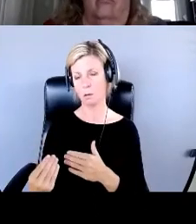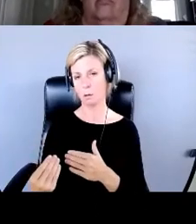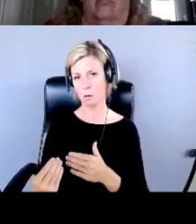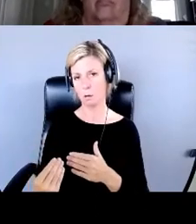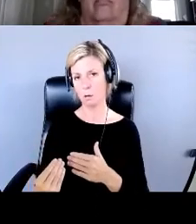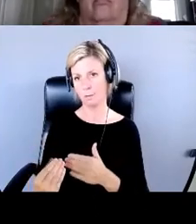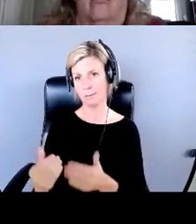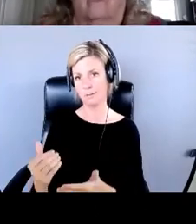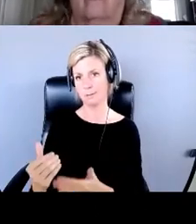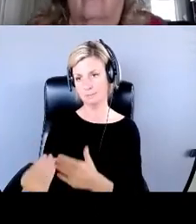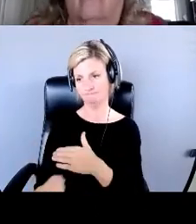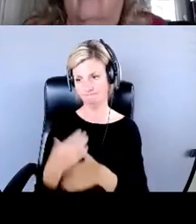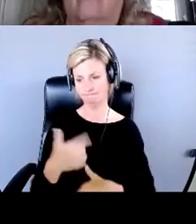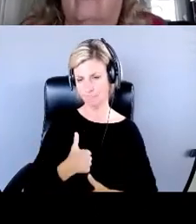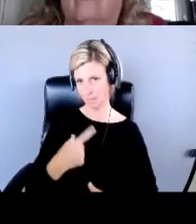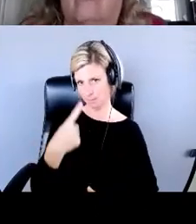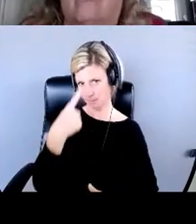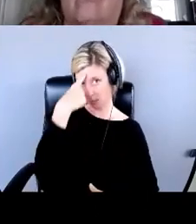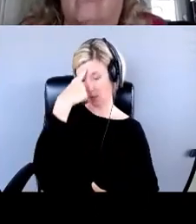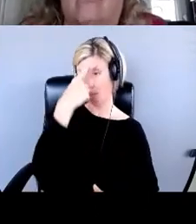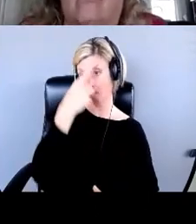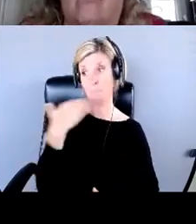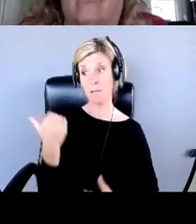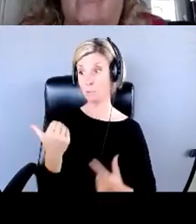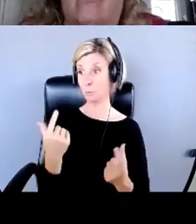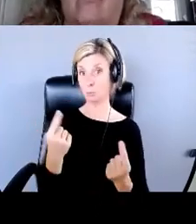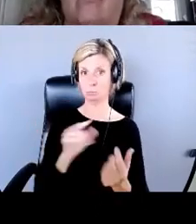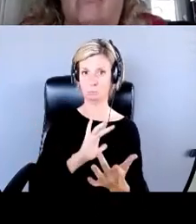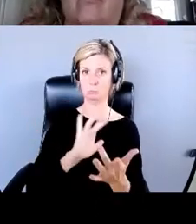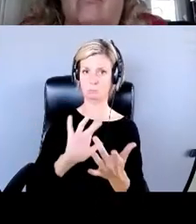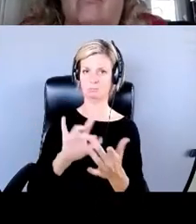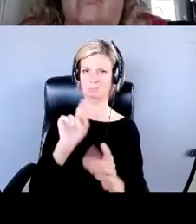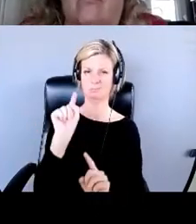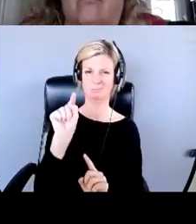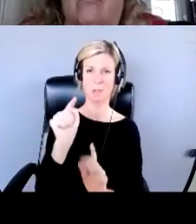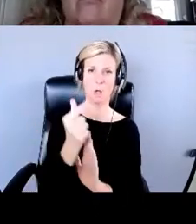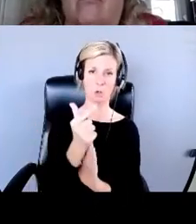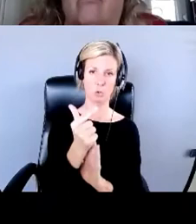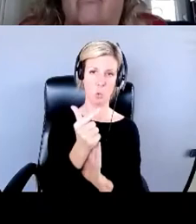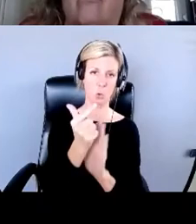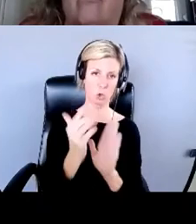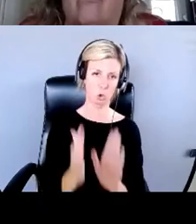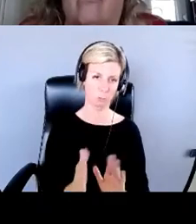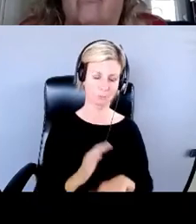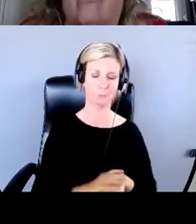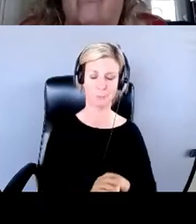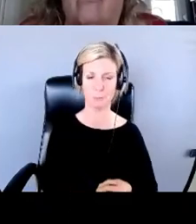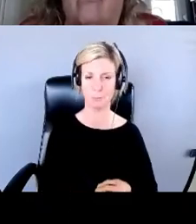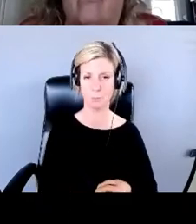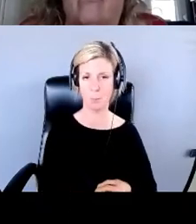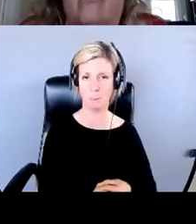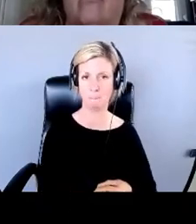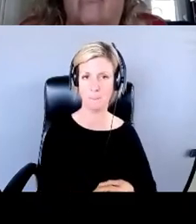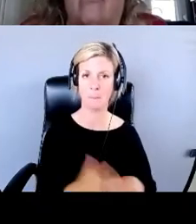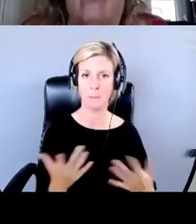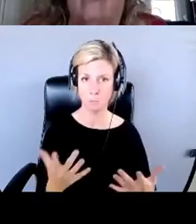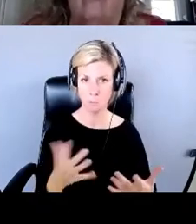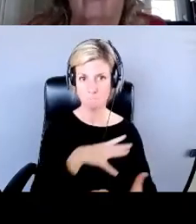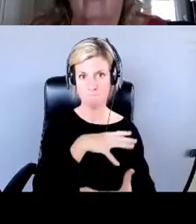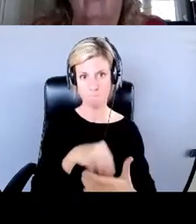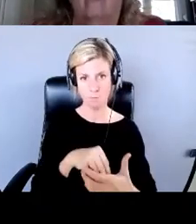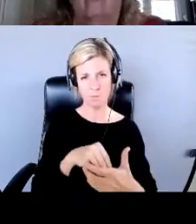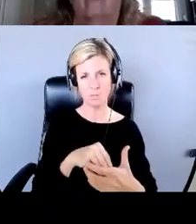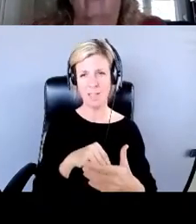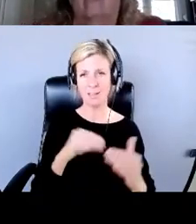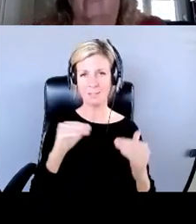So getting into the justice system at that point, so there's some protection, but